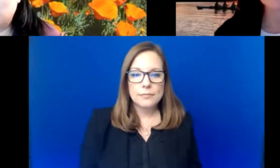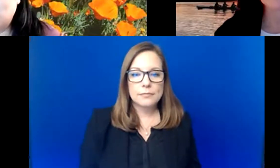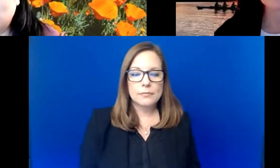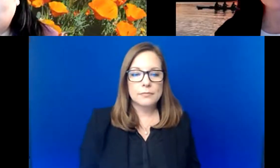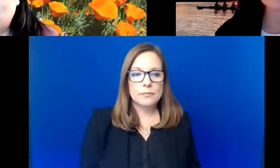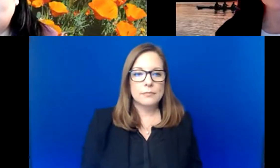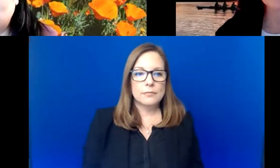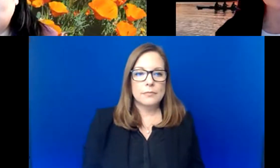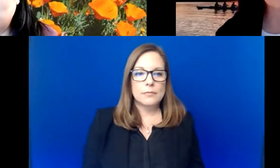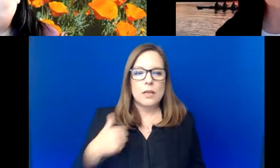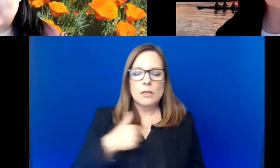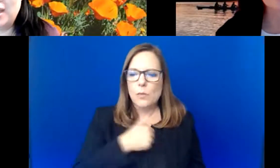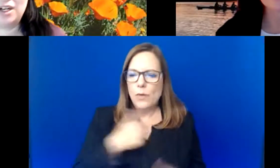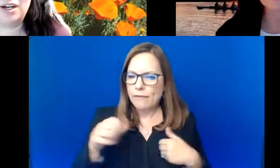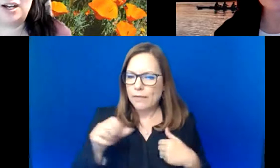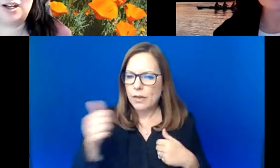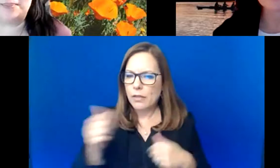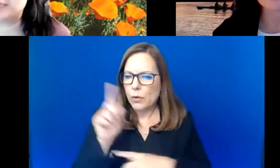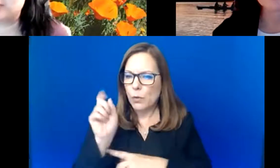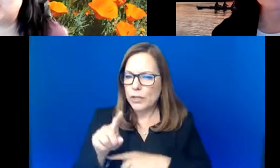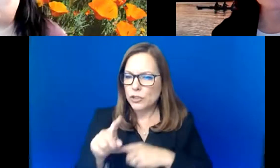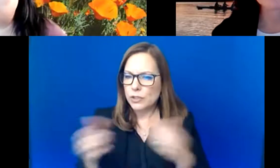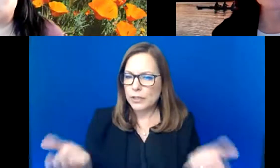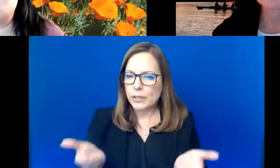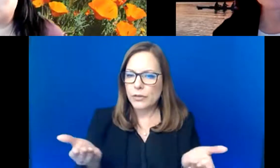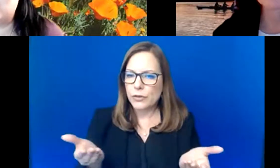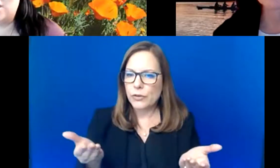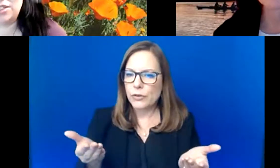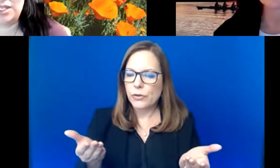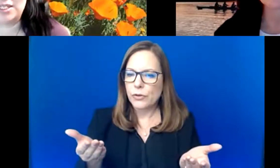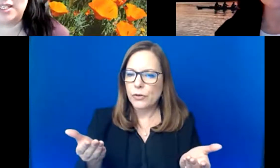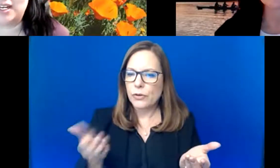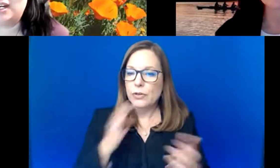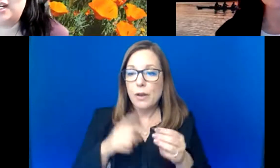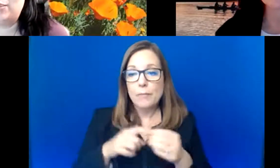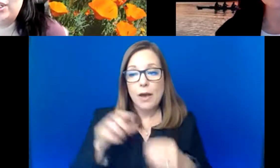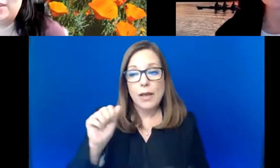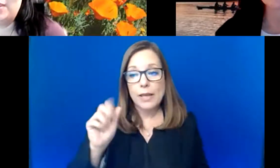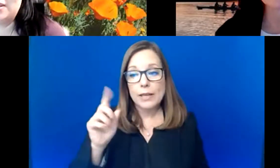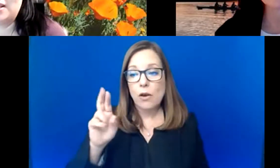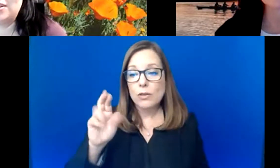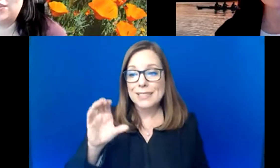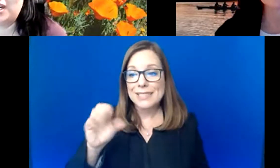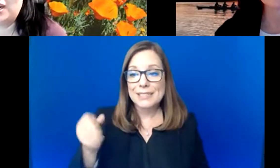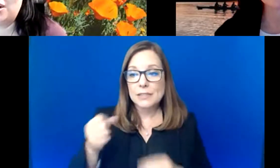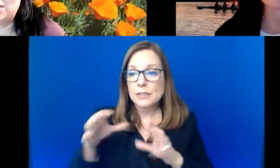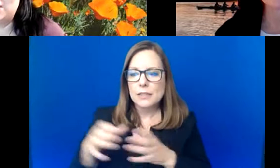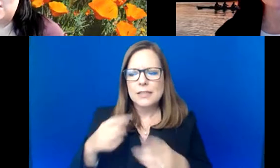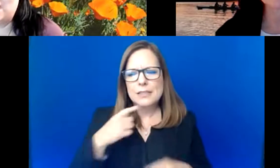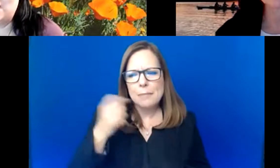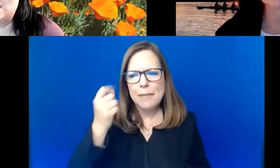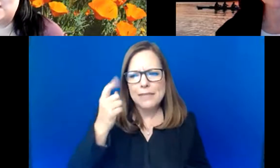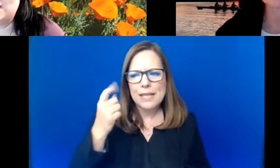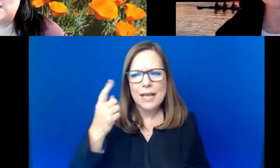So we have another question here about ADRCs. Wouldn't it make sense for the